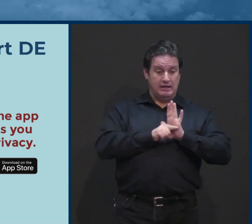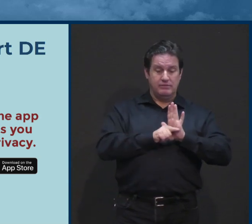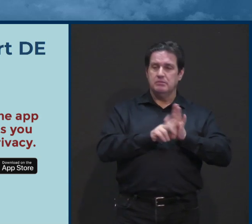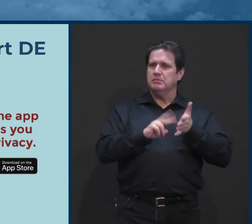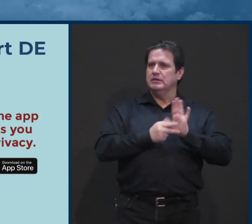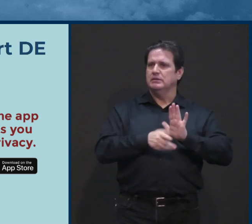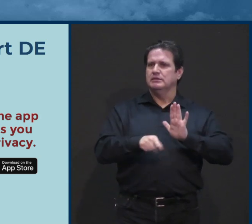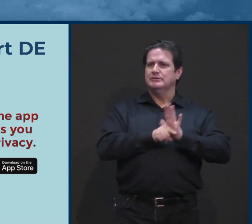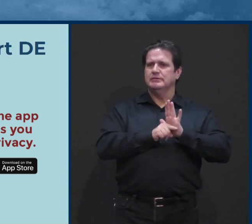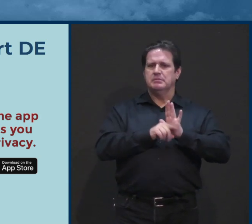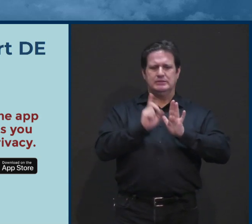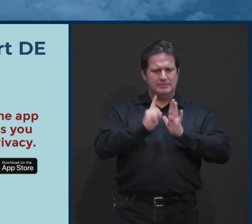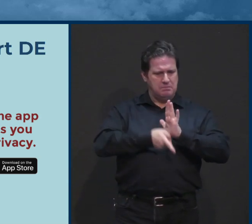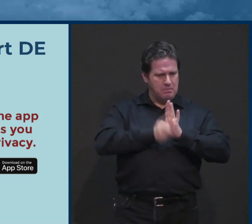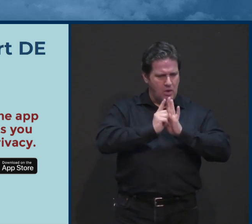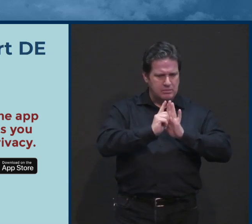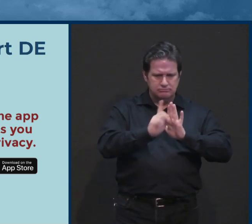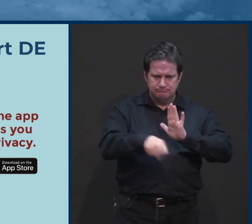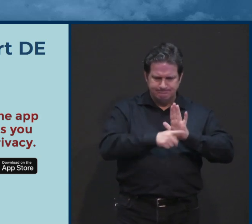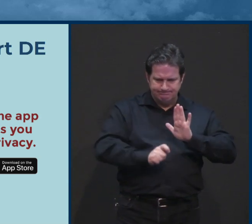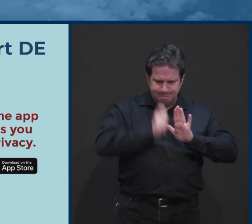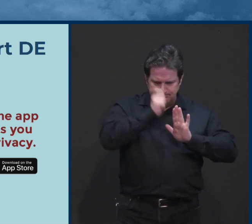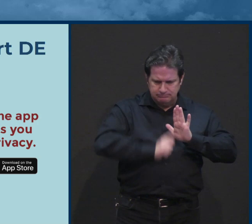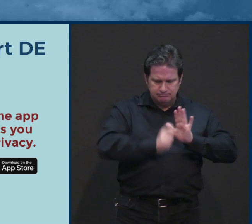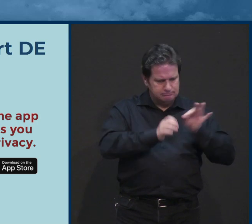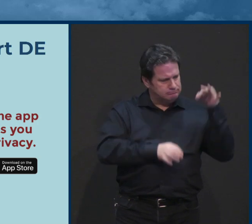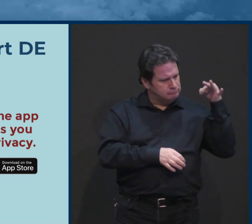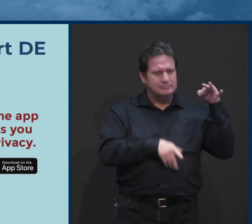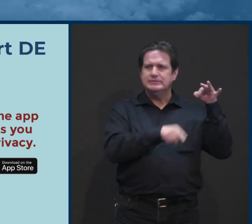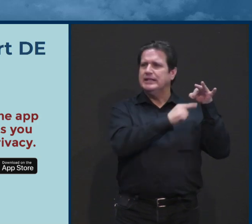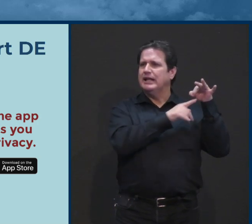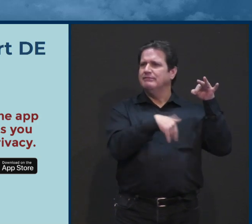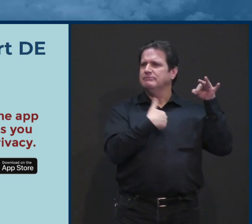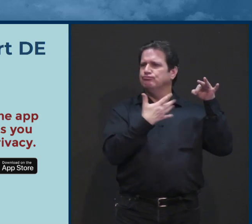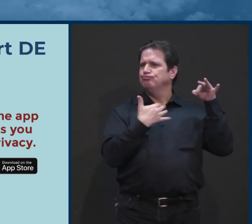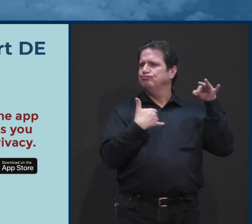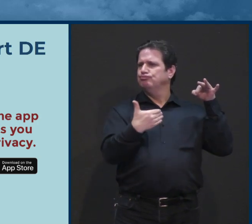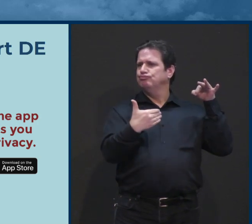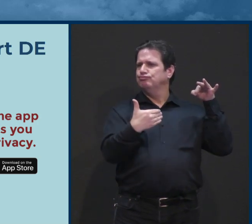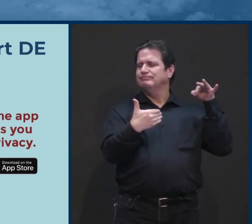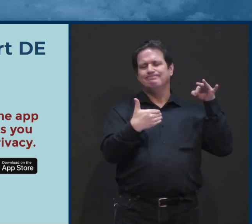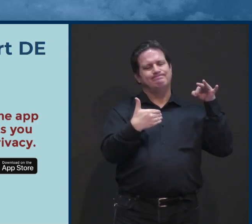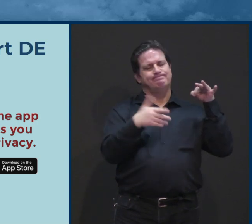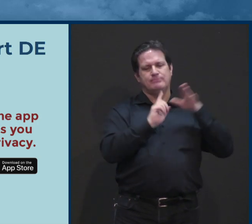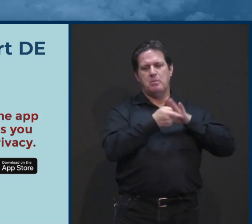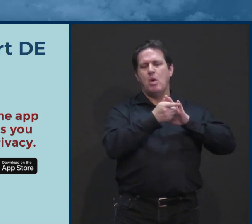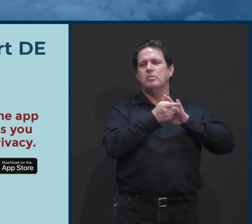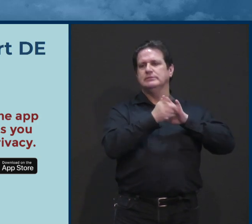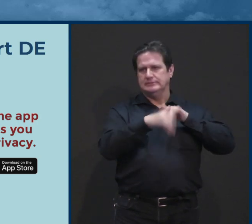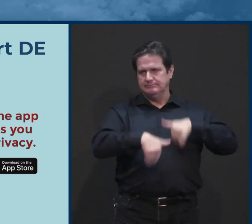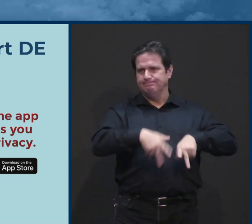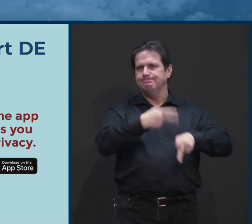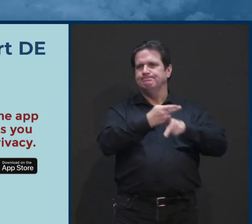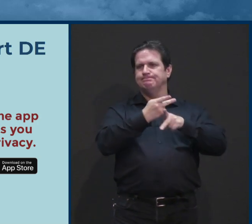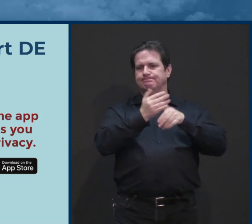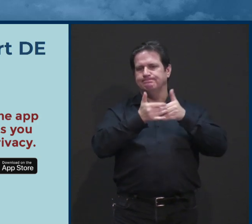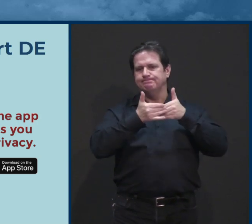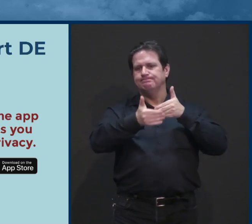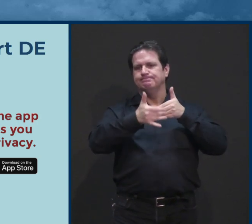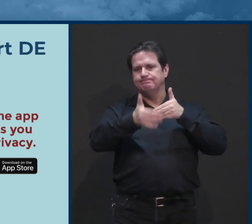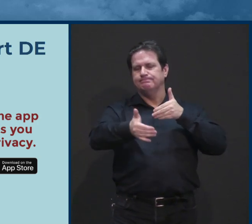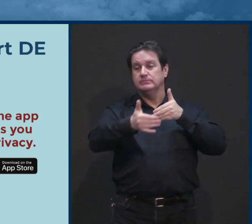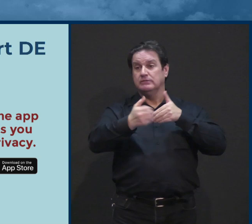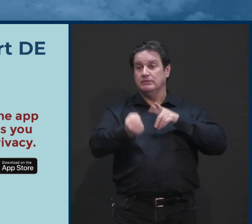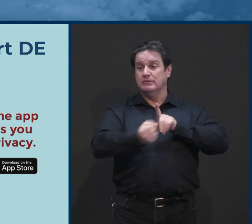It's only a point in time. It does give you an indication of where you are at that point in time, but it doesn't, if you've